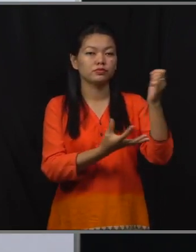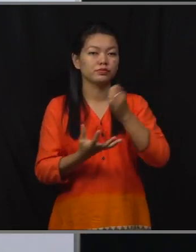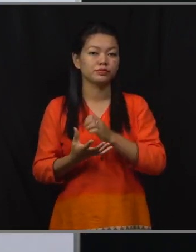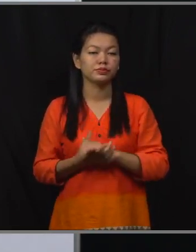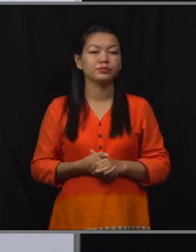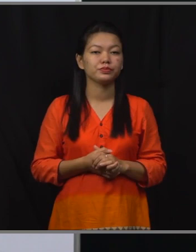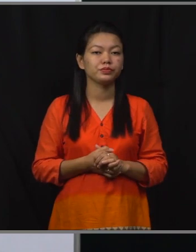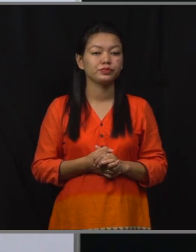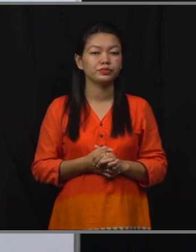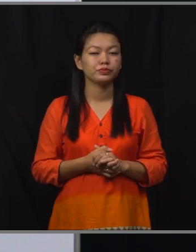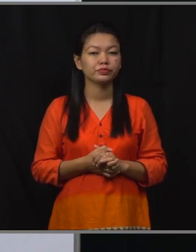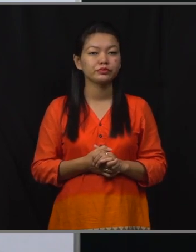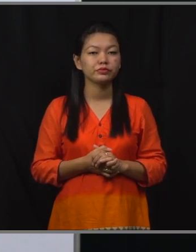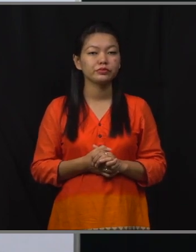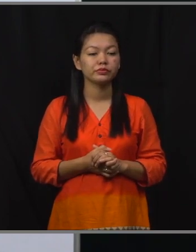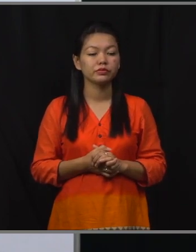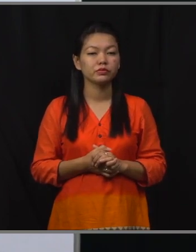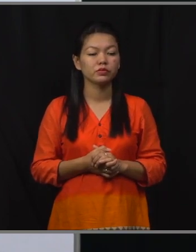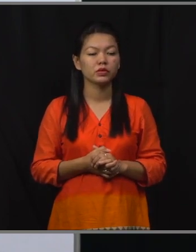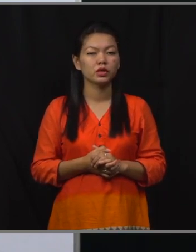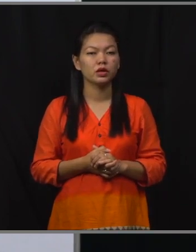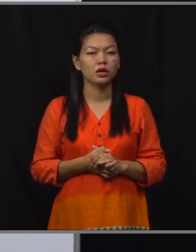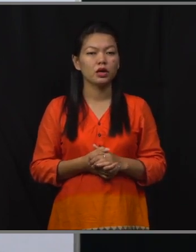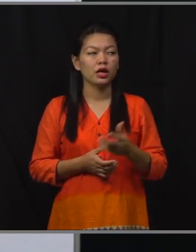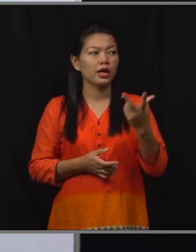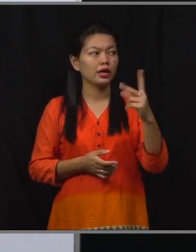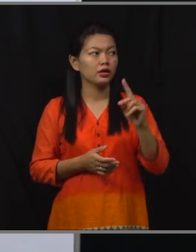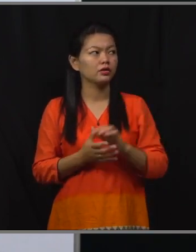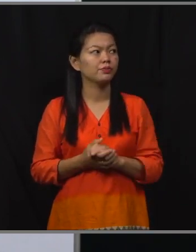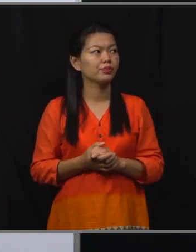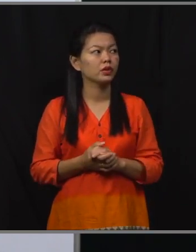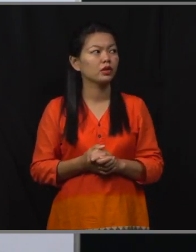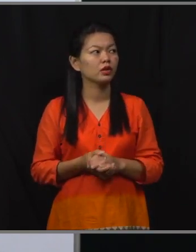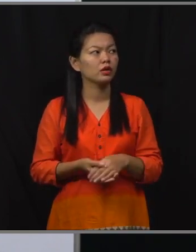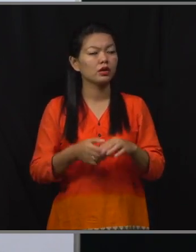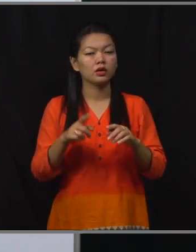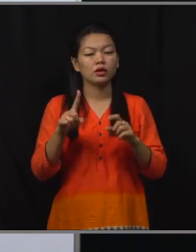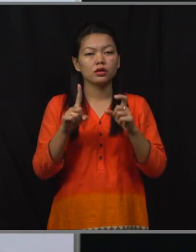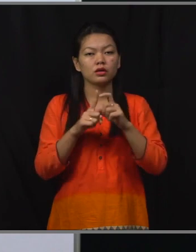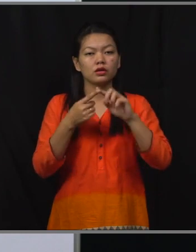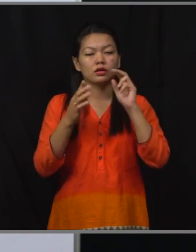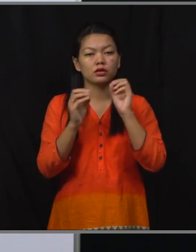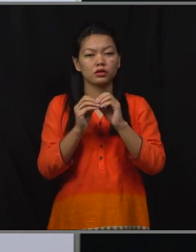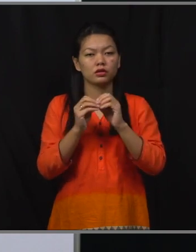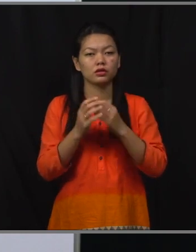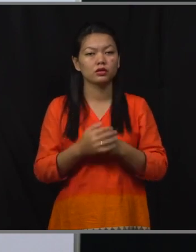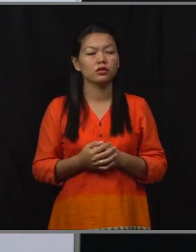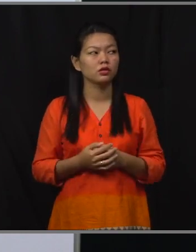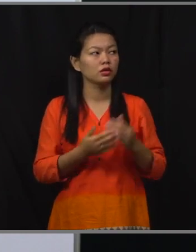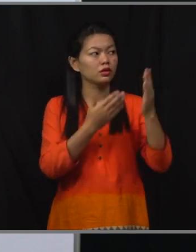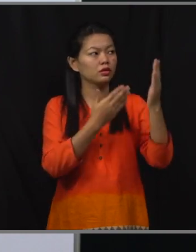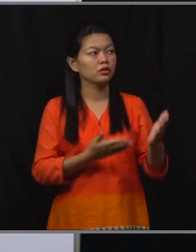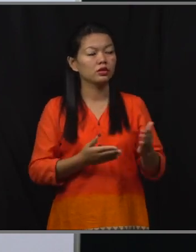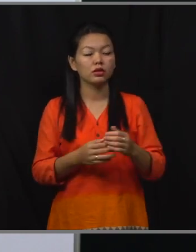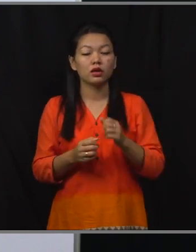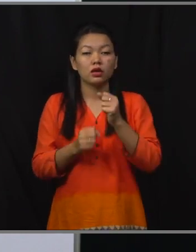Next, we come to the depreciation. Depreciation where they have provided for building, furniture and